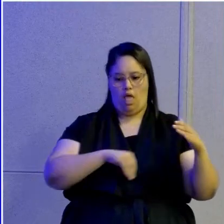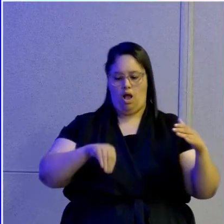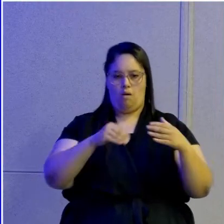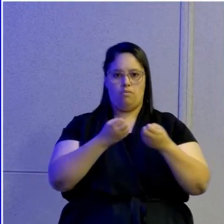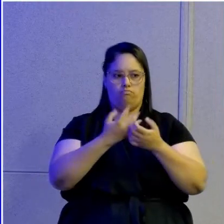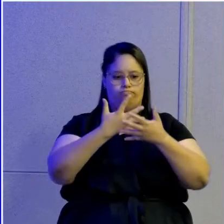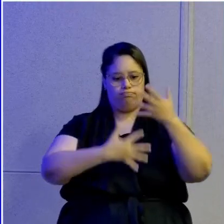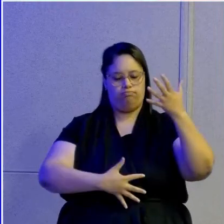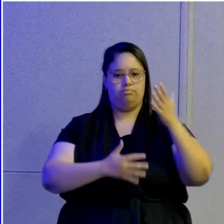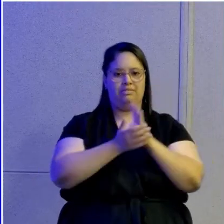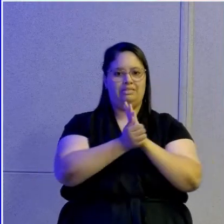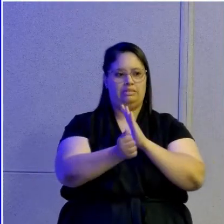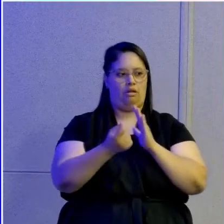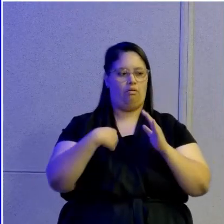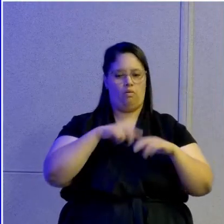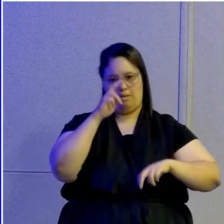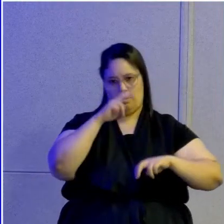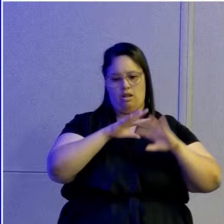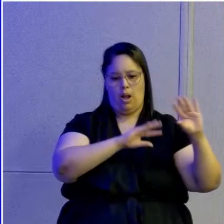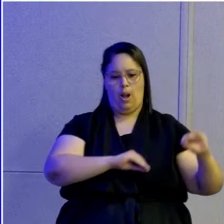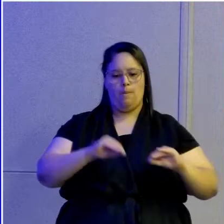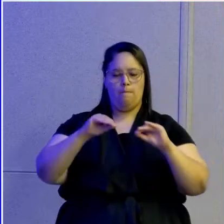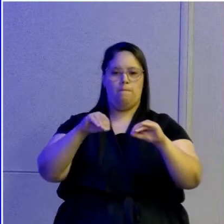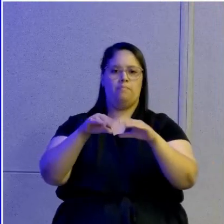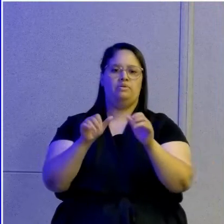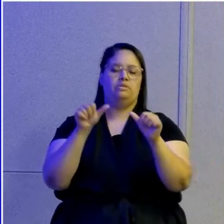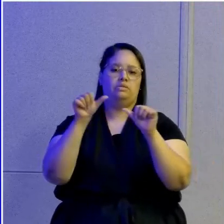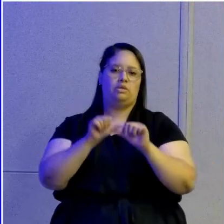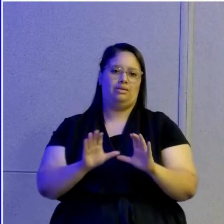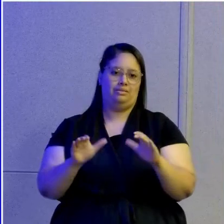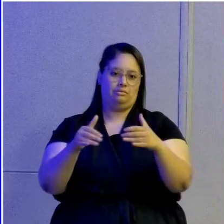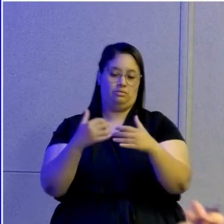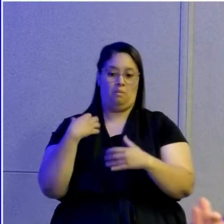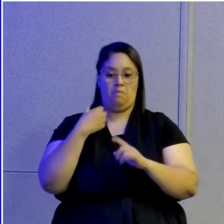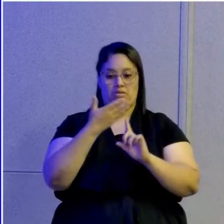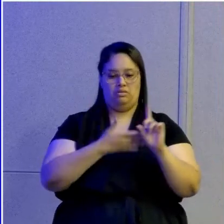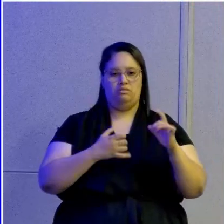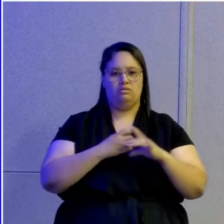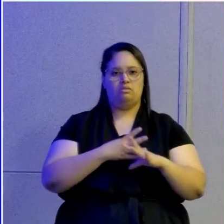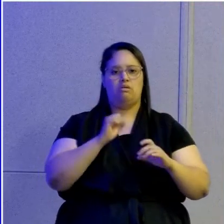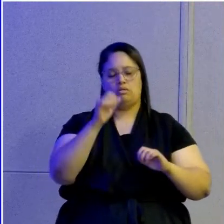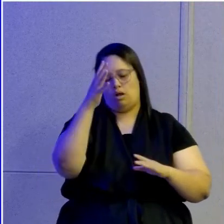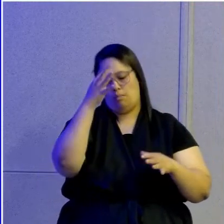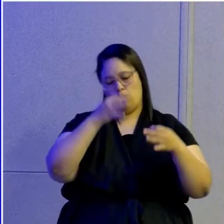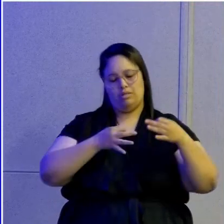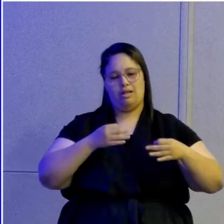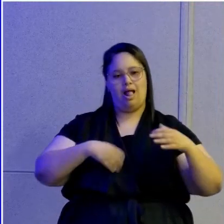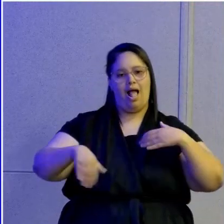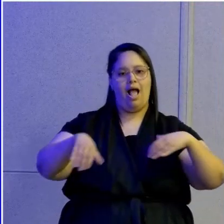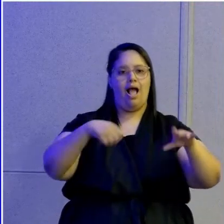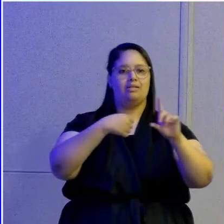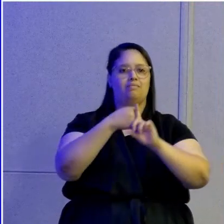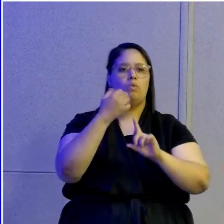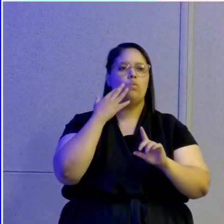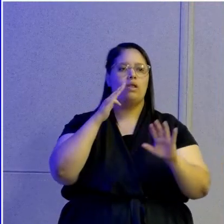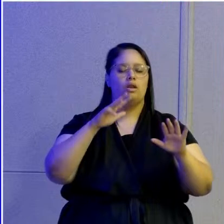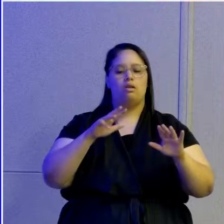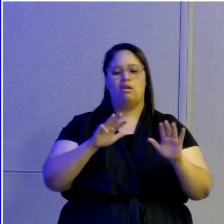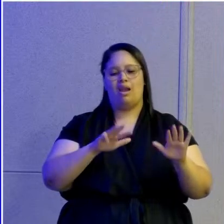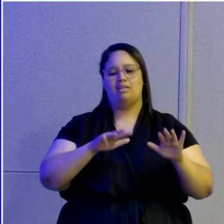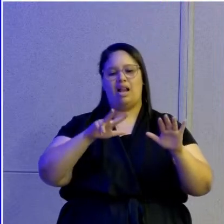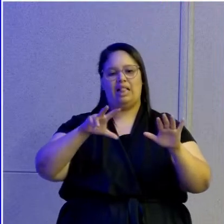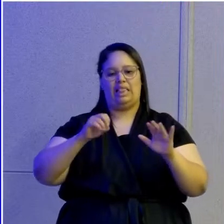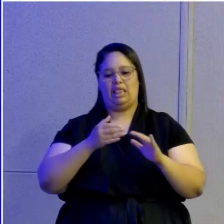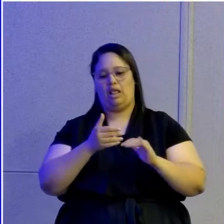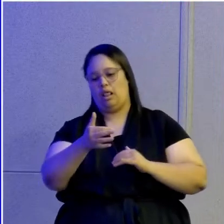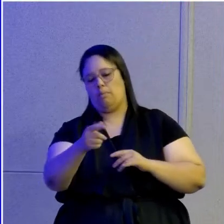of skills that we really need within the science sector. The Minister started her political activism in the late 80s